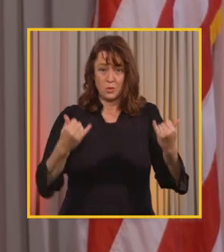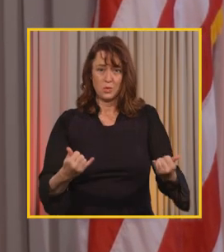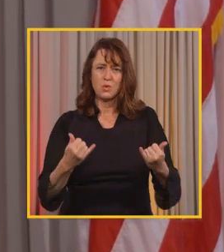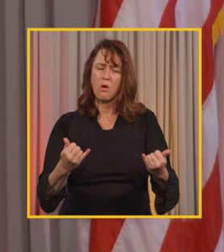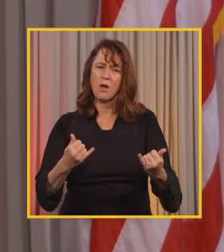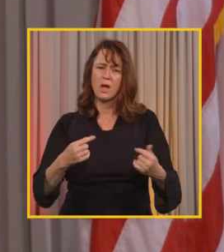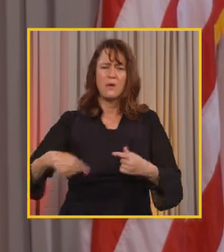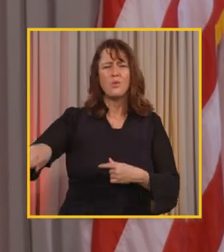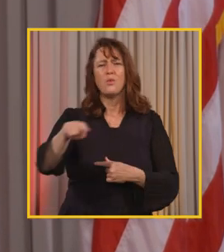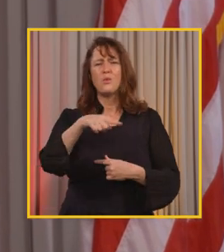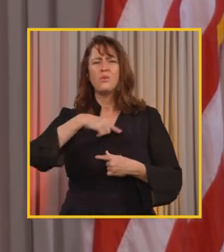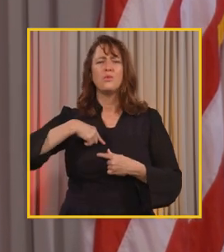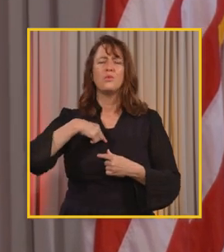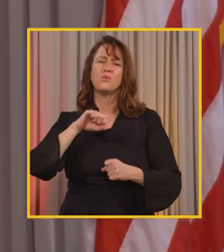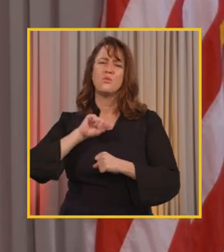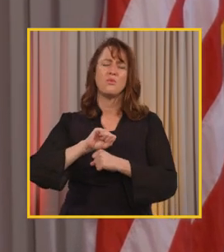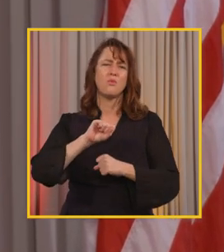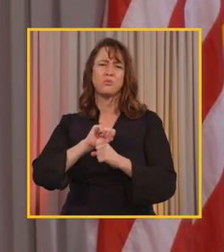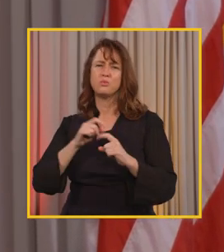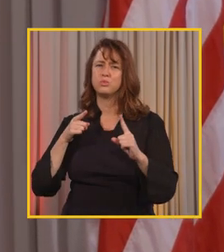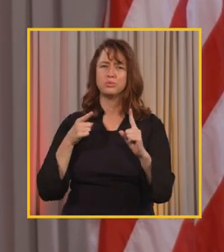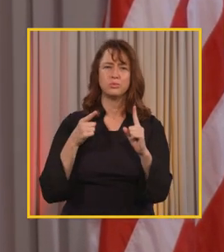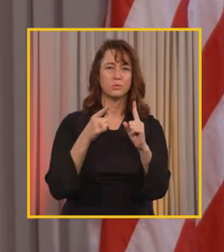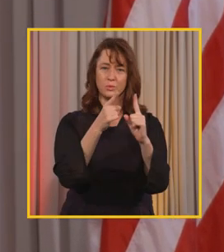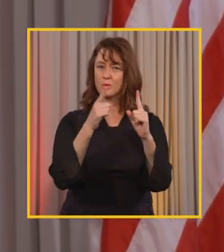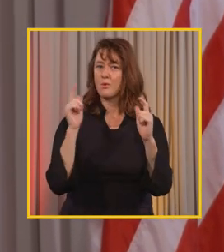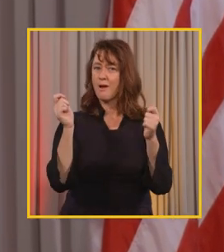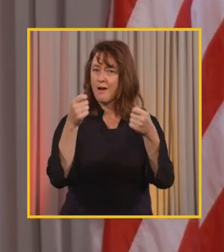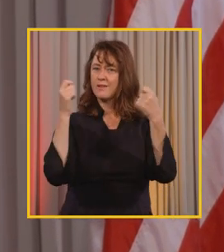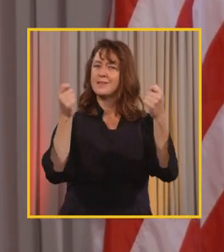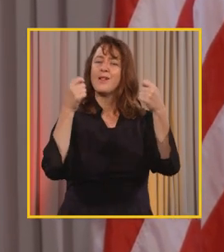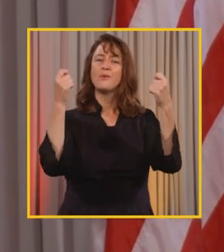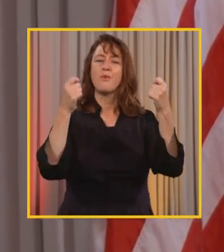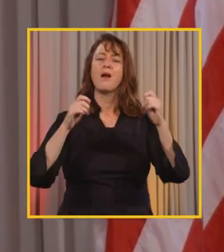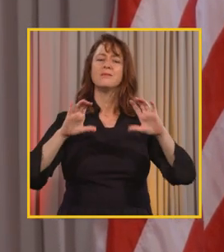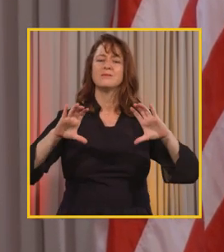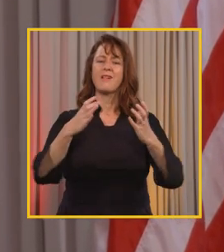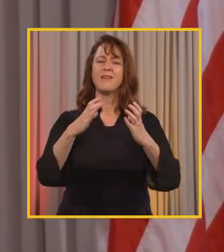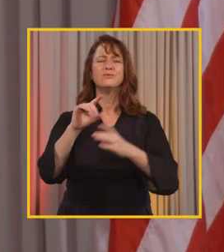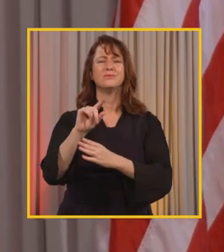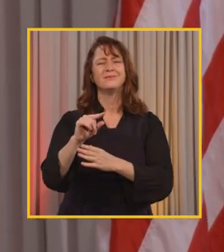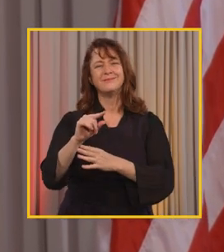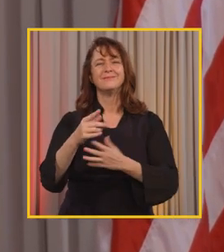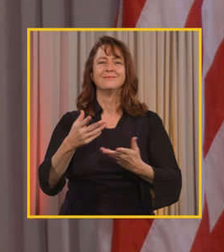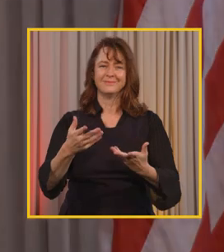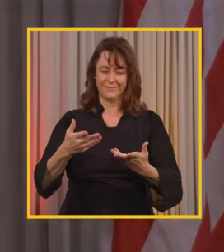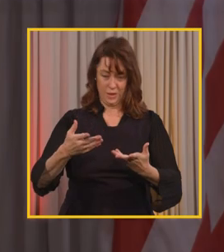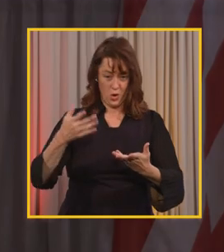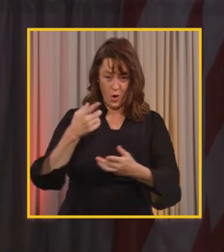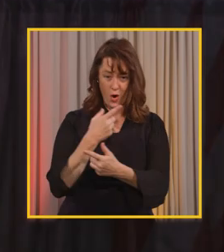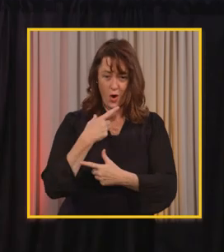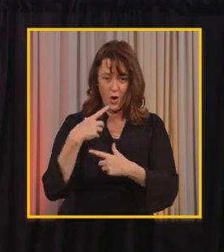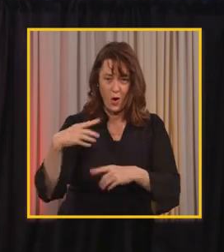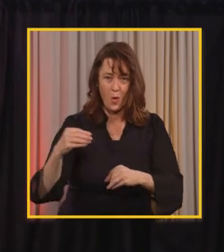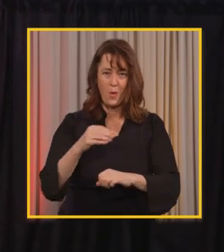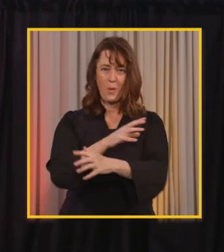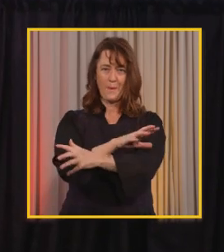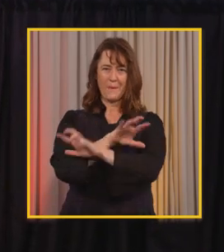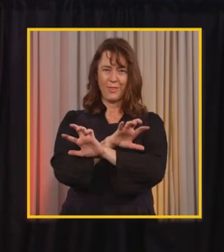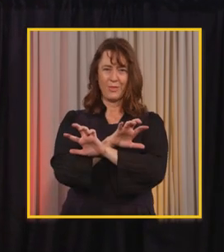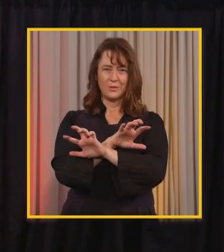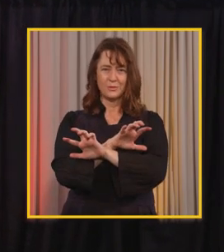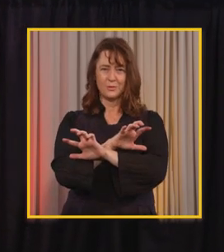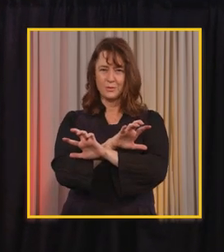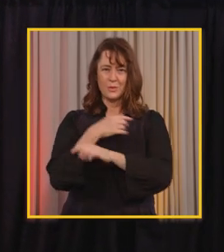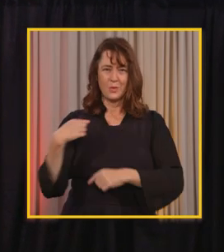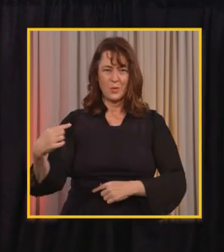reach. And although we can't be together, we can still celebrate as the class of 2020. Go Panthers! We will begin our